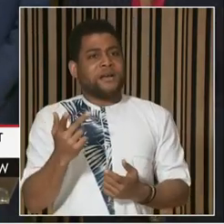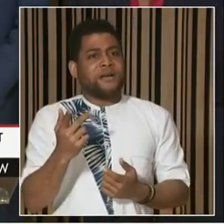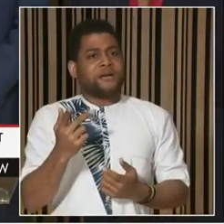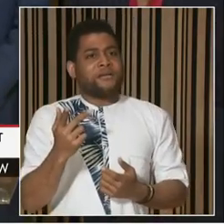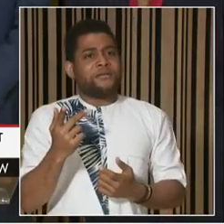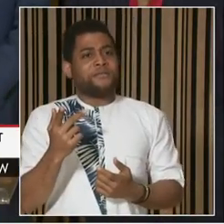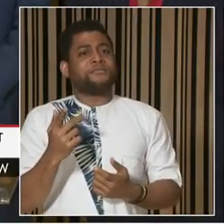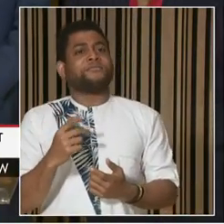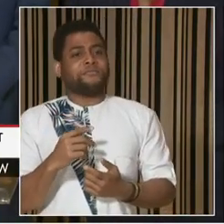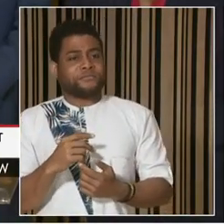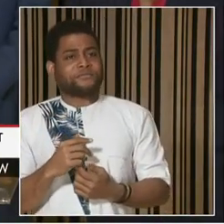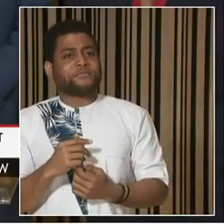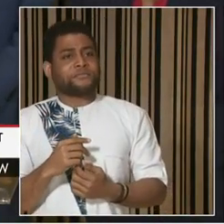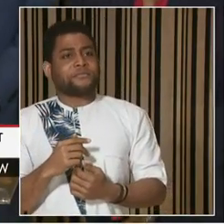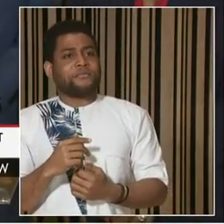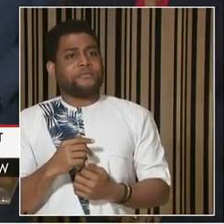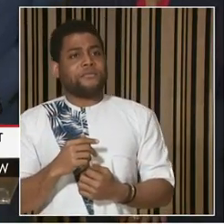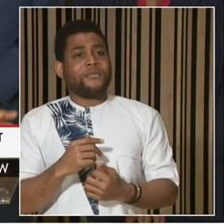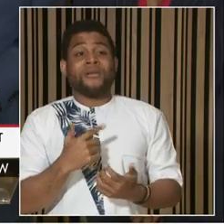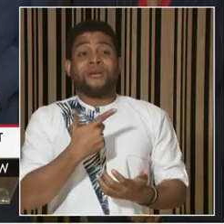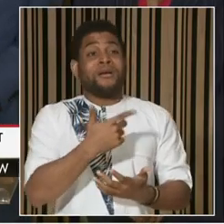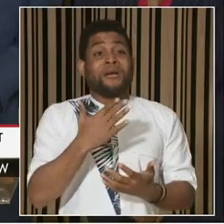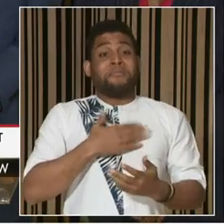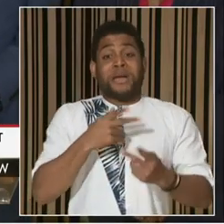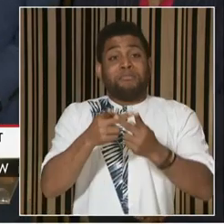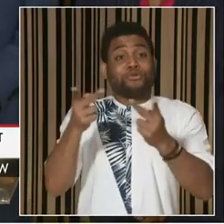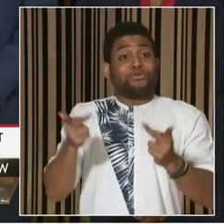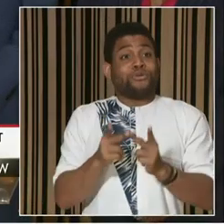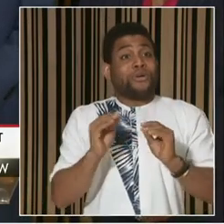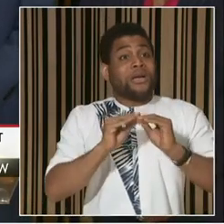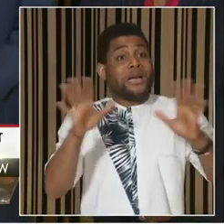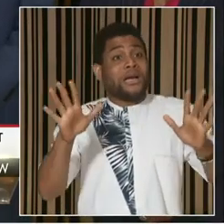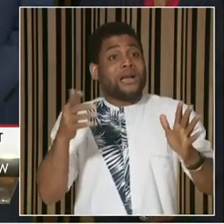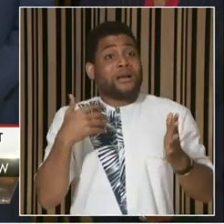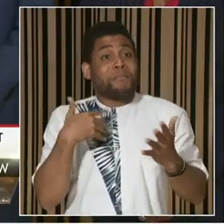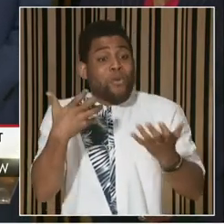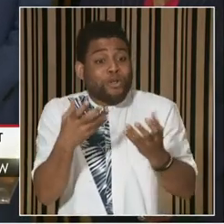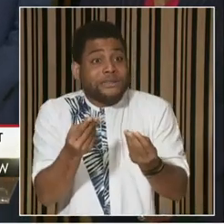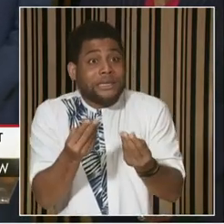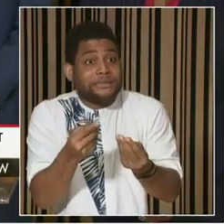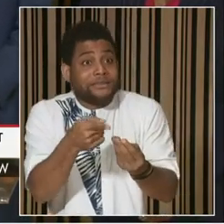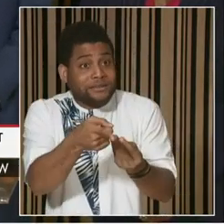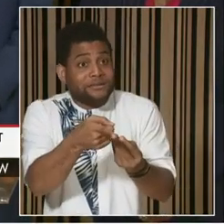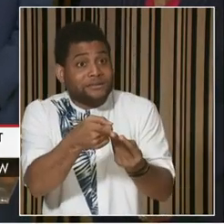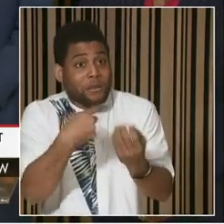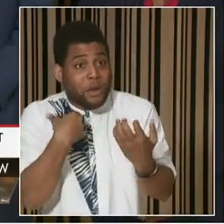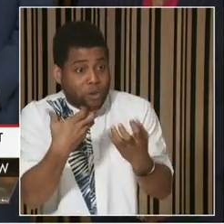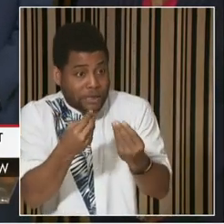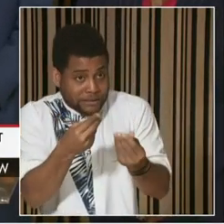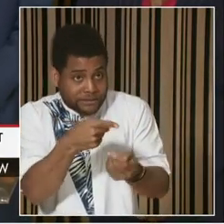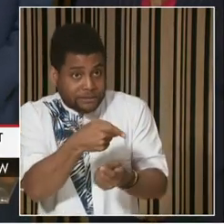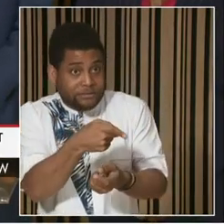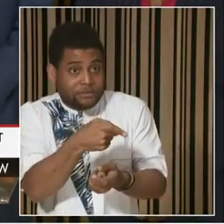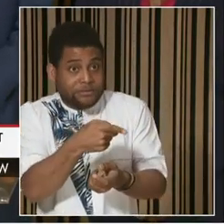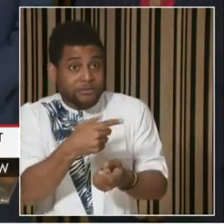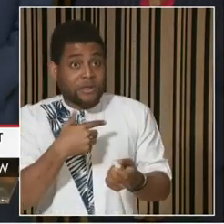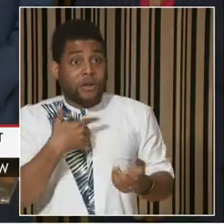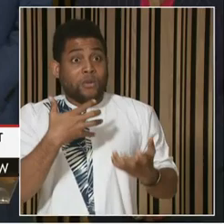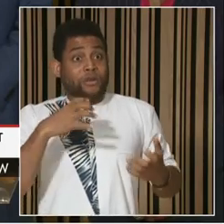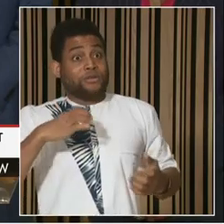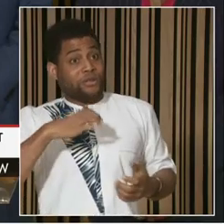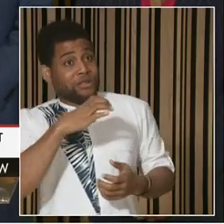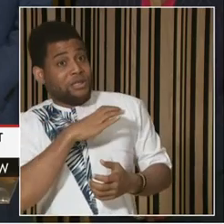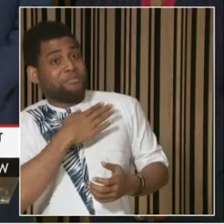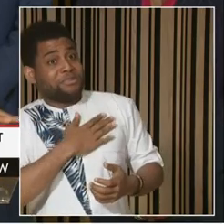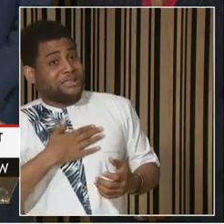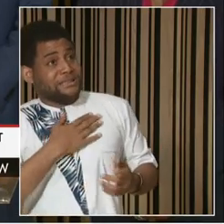position clear. Get the land, right? Get the land, and so we need the Congress to deliver on that. We've been working with them on that